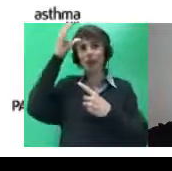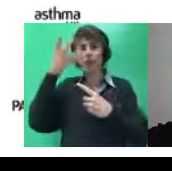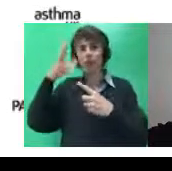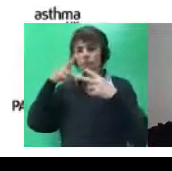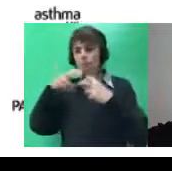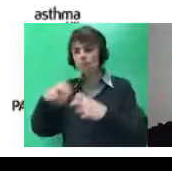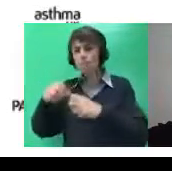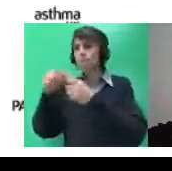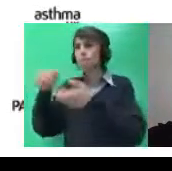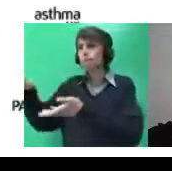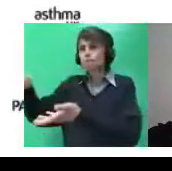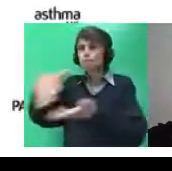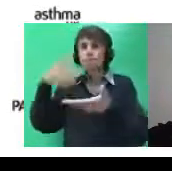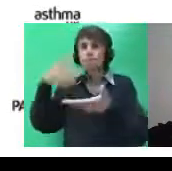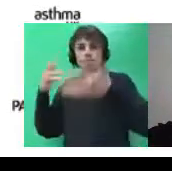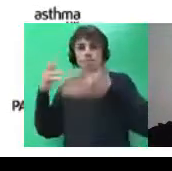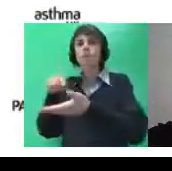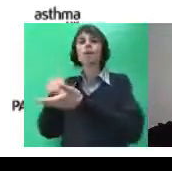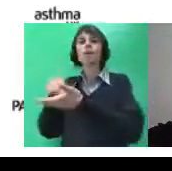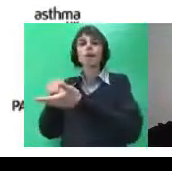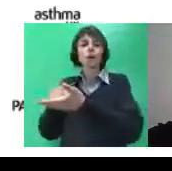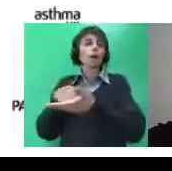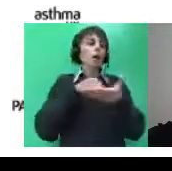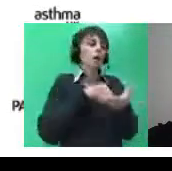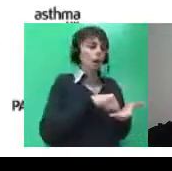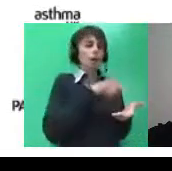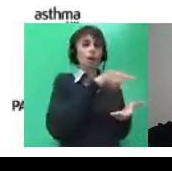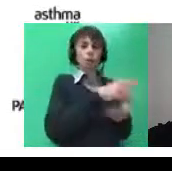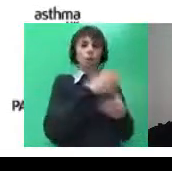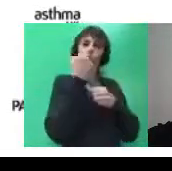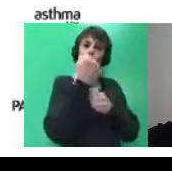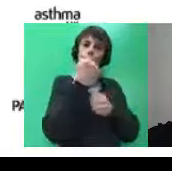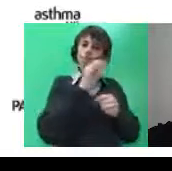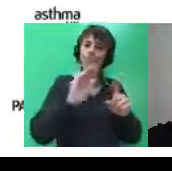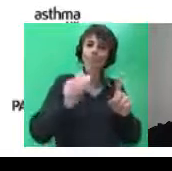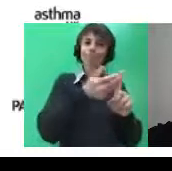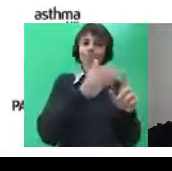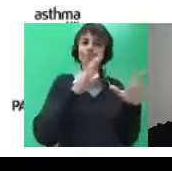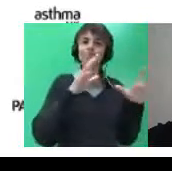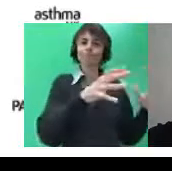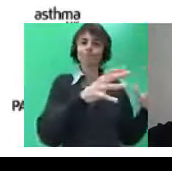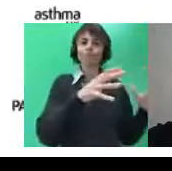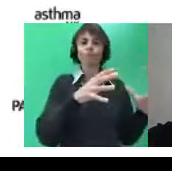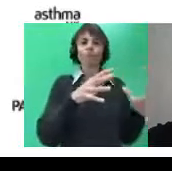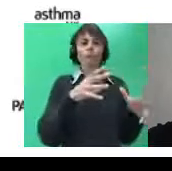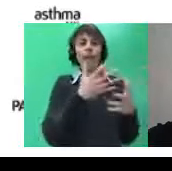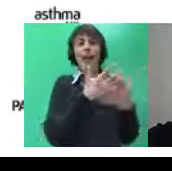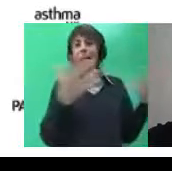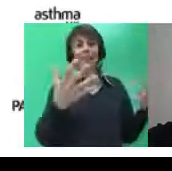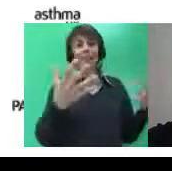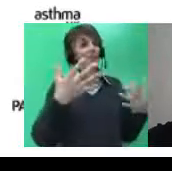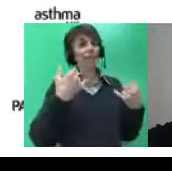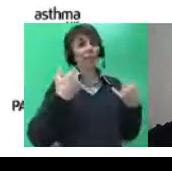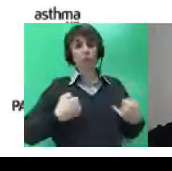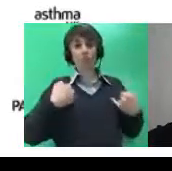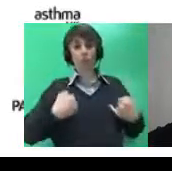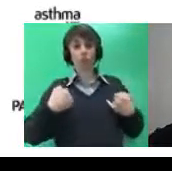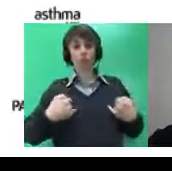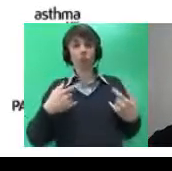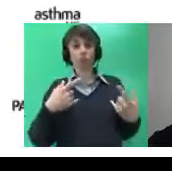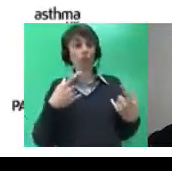was representative of all conditions, but not condition specific, that anyone with any condition could identify with and